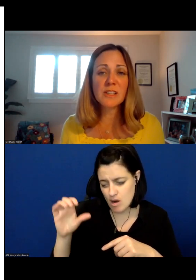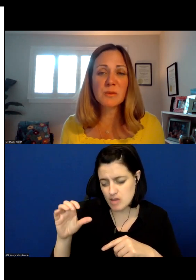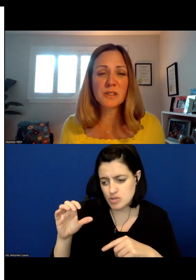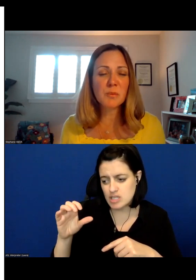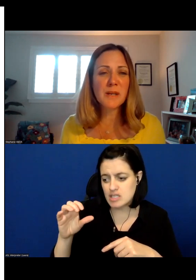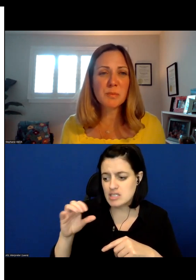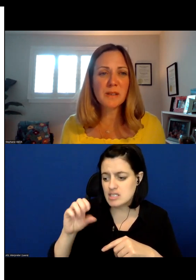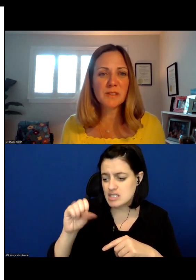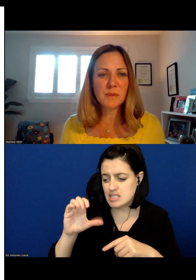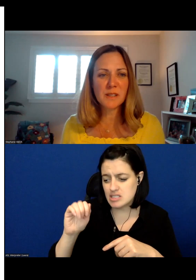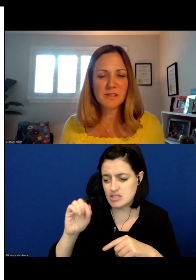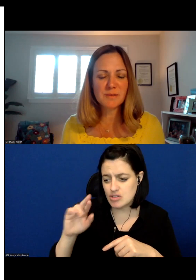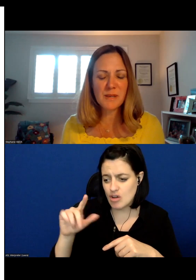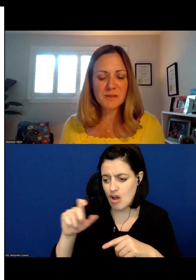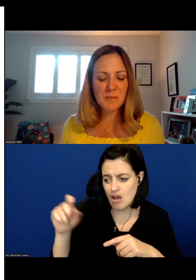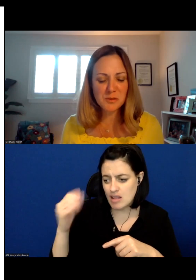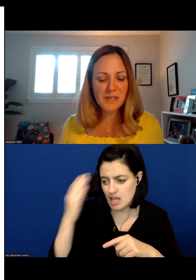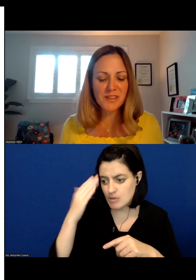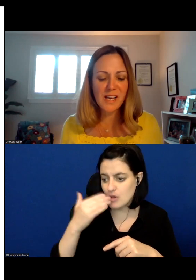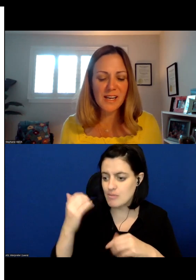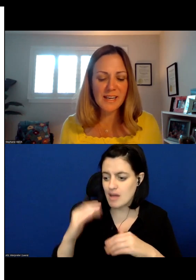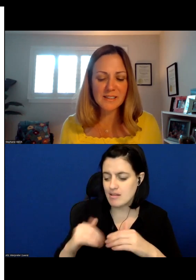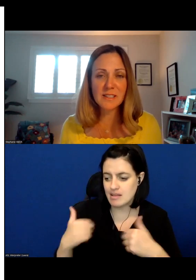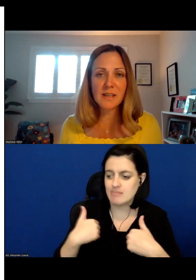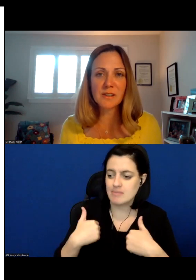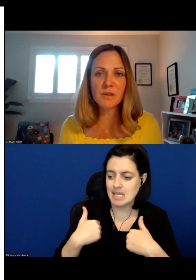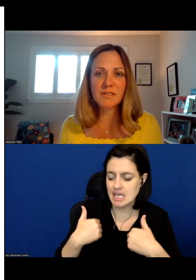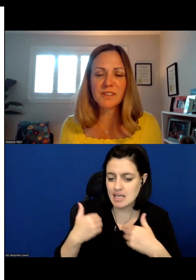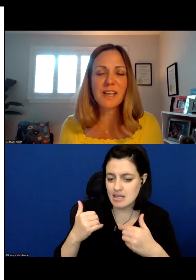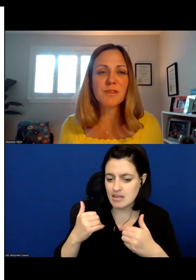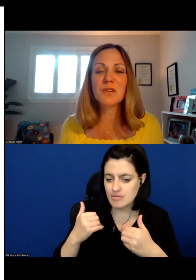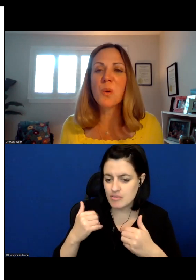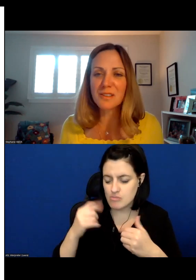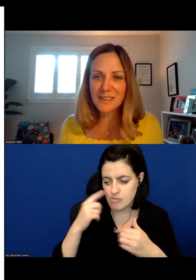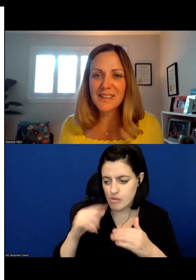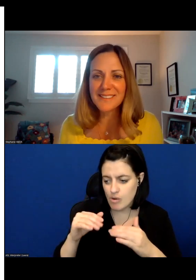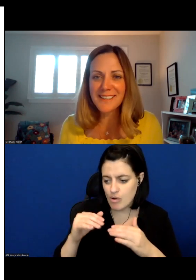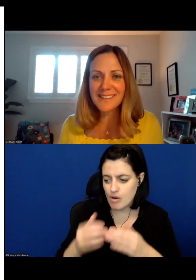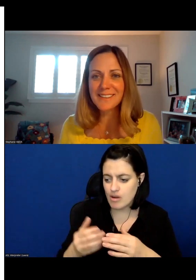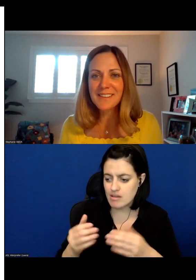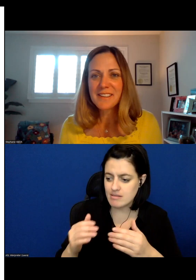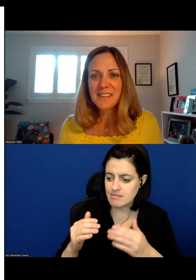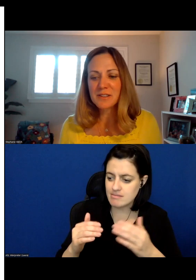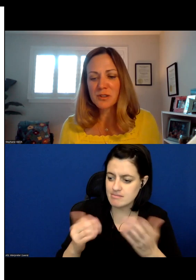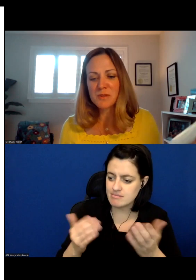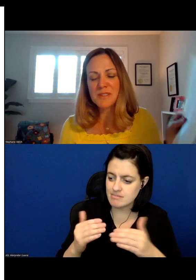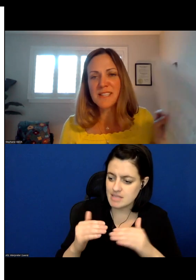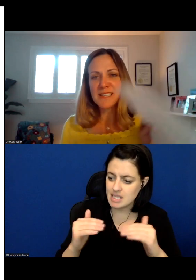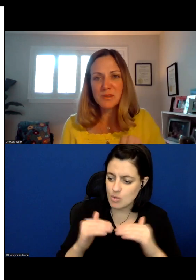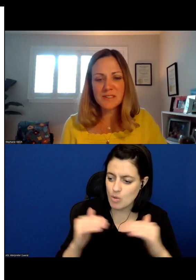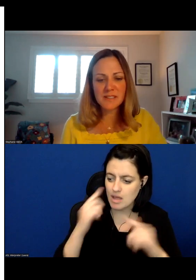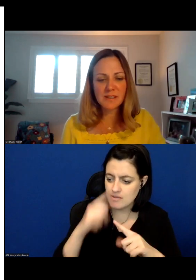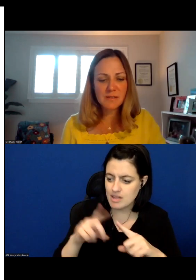And Scarlett would know much better than I as to the level, the quality of that data in terms